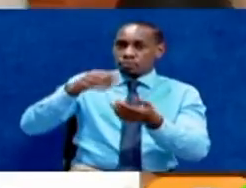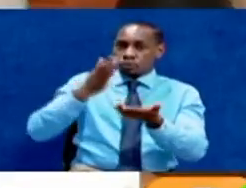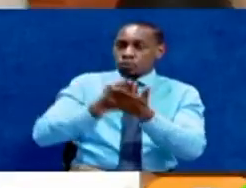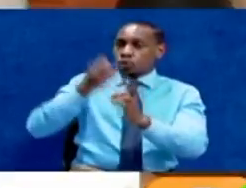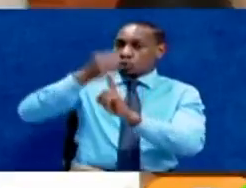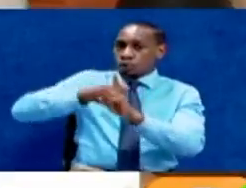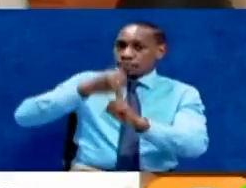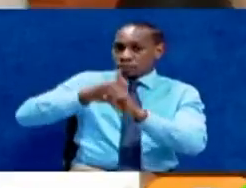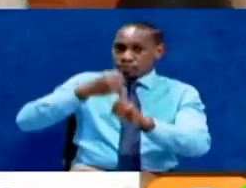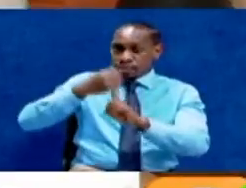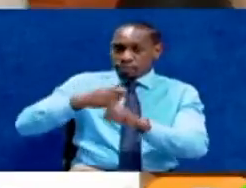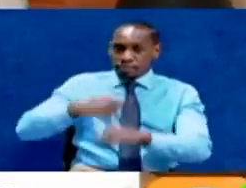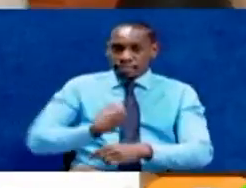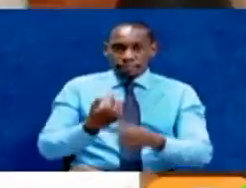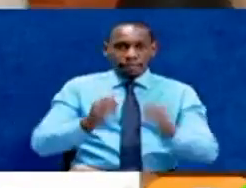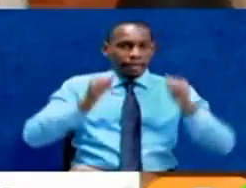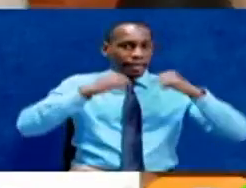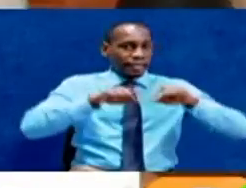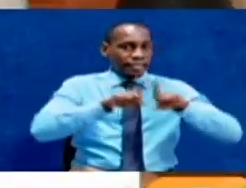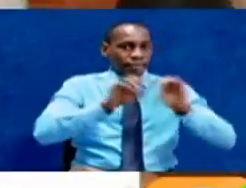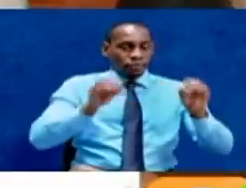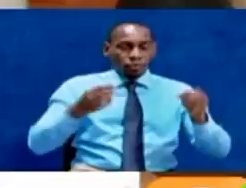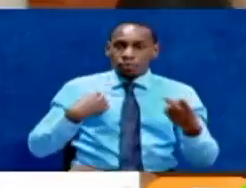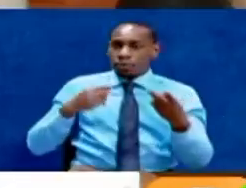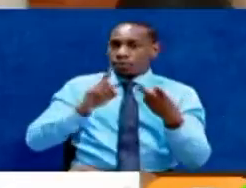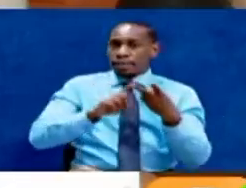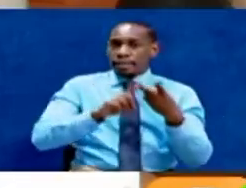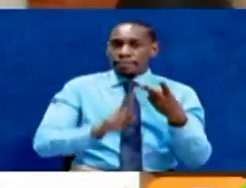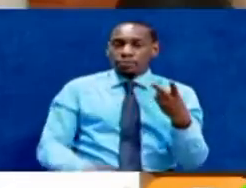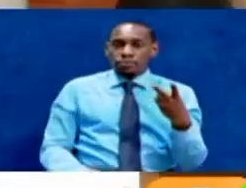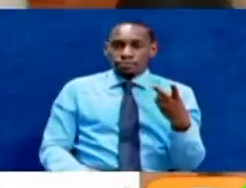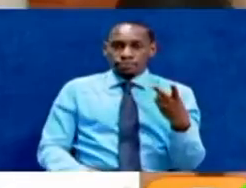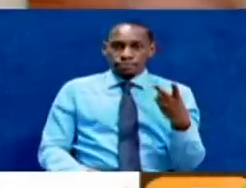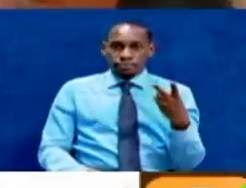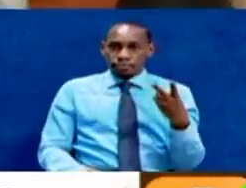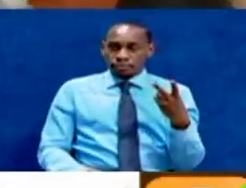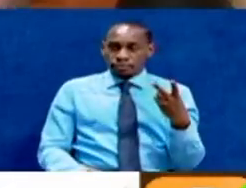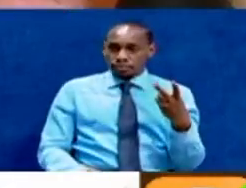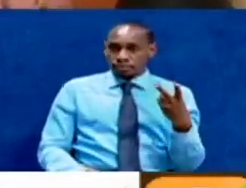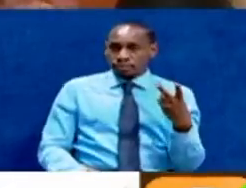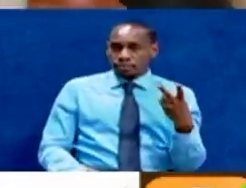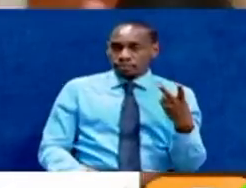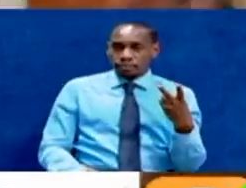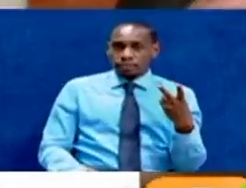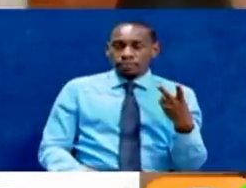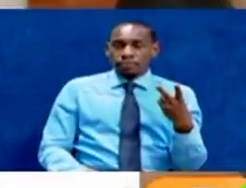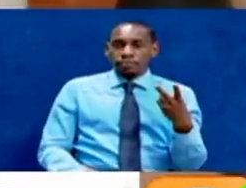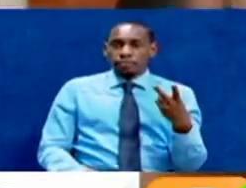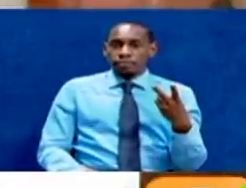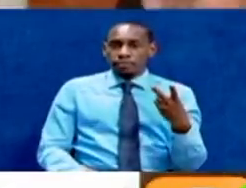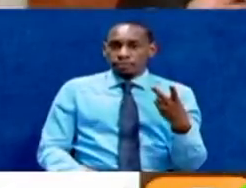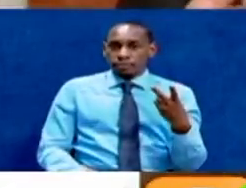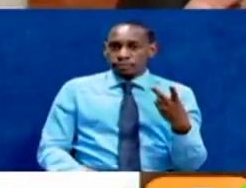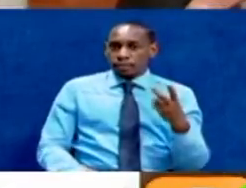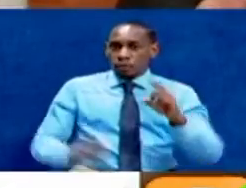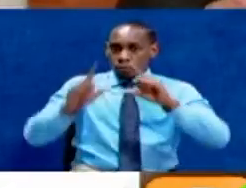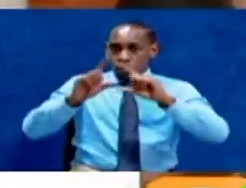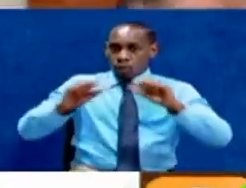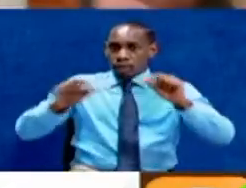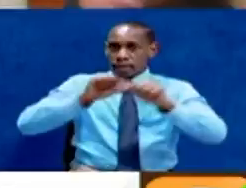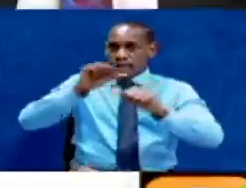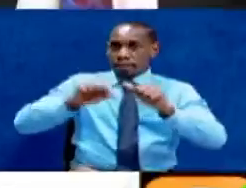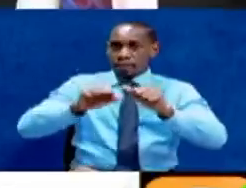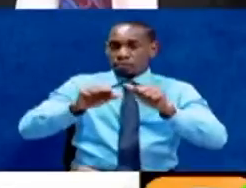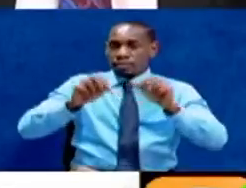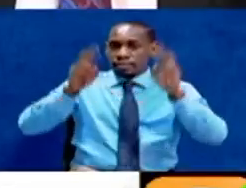say, I don't agree with this? Number two, I have had Senator Linturi speak, and this is not just about Senator Linturi. I know this argument about the